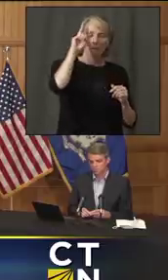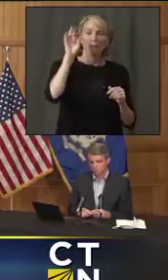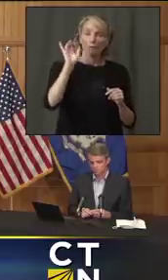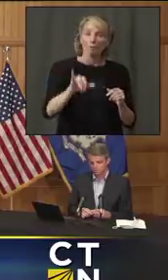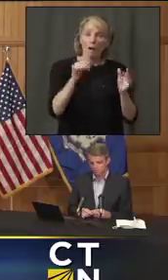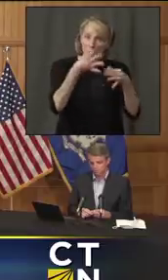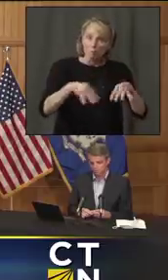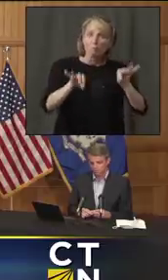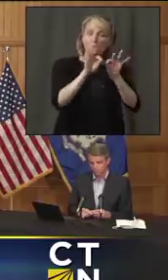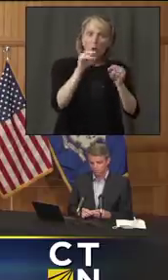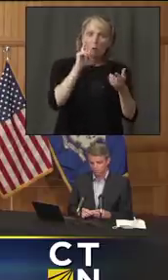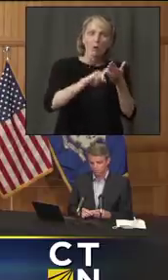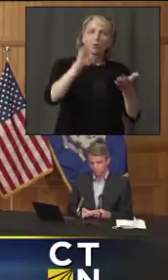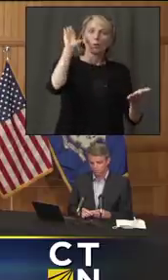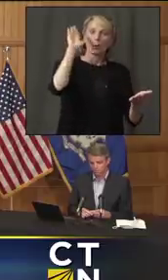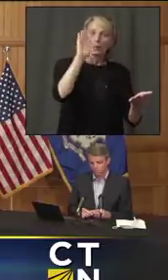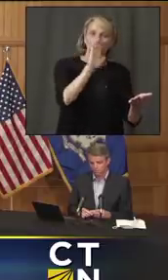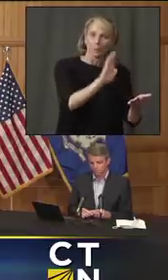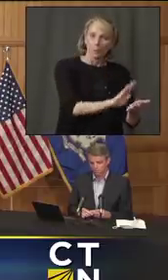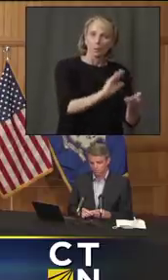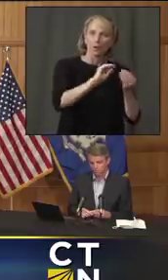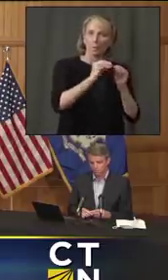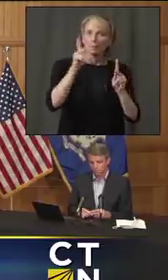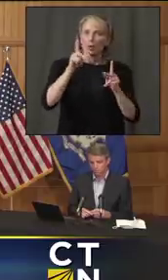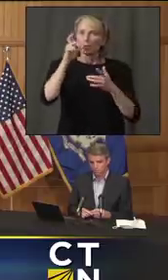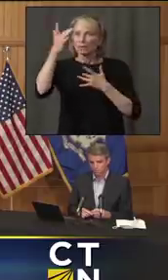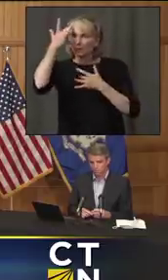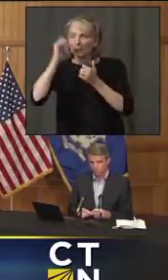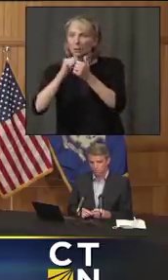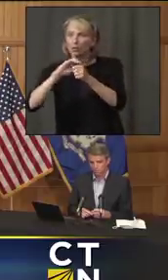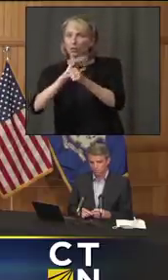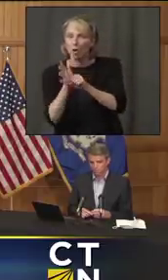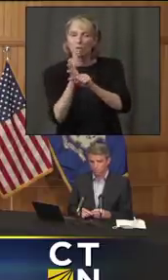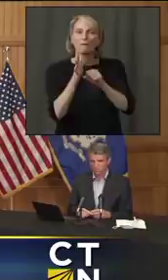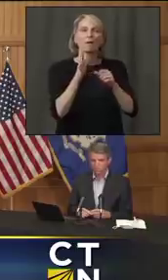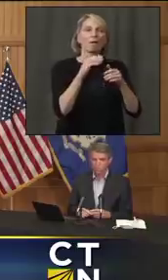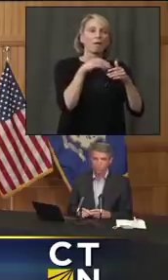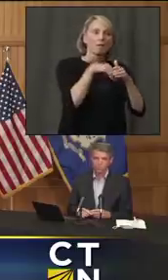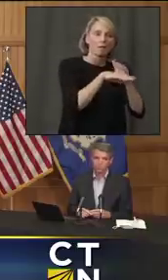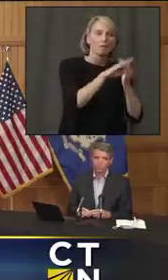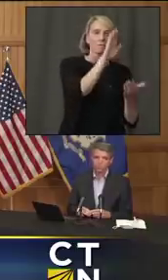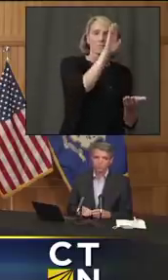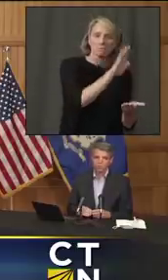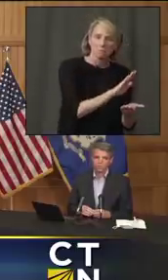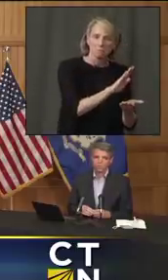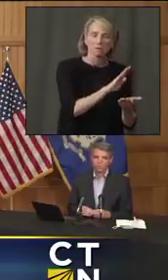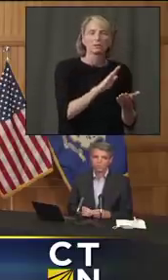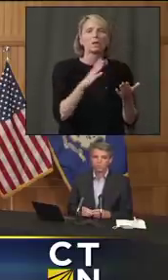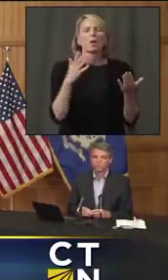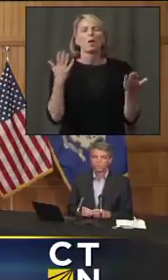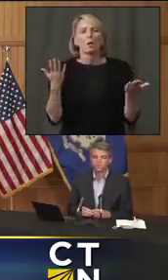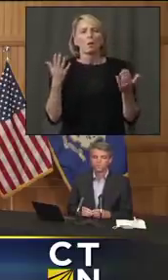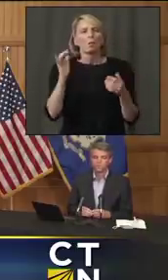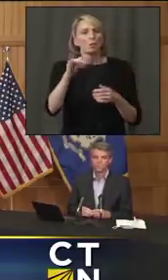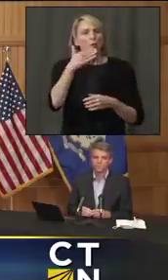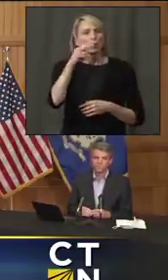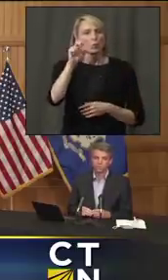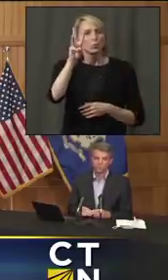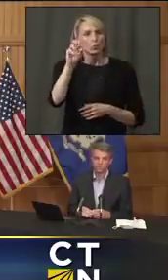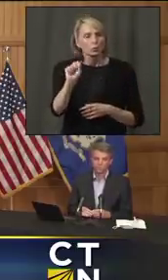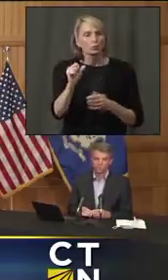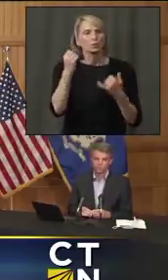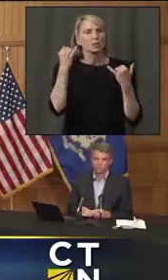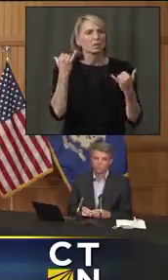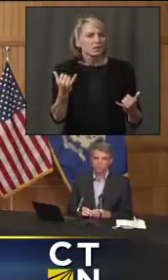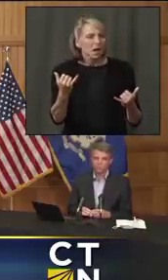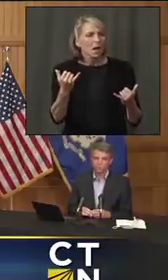and you said that that's something that will most likely rise because it is so low now. So what metrics should we be